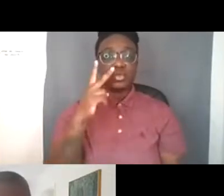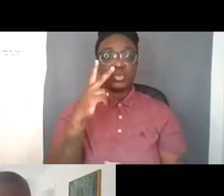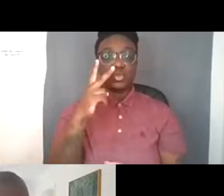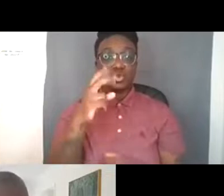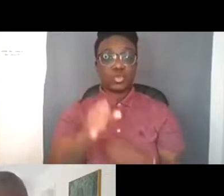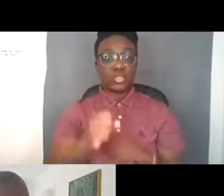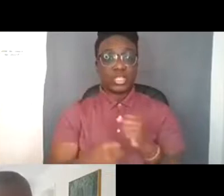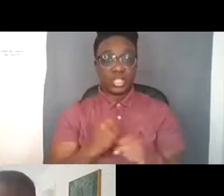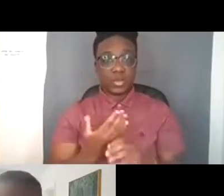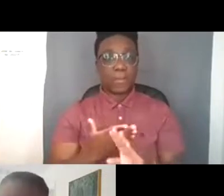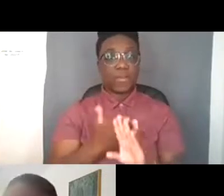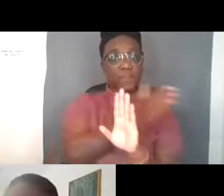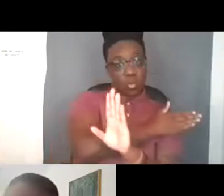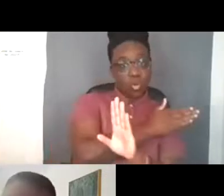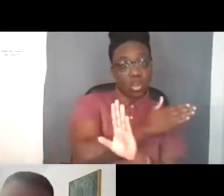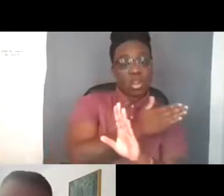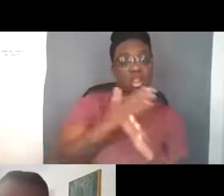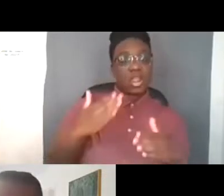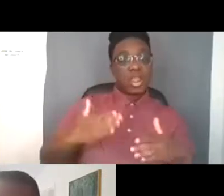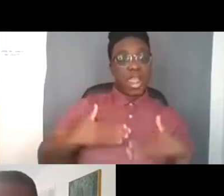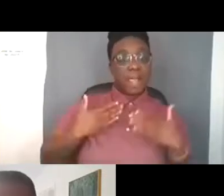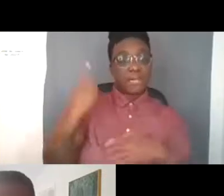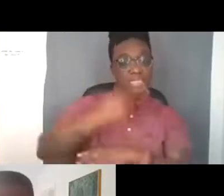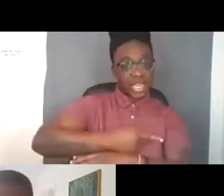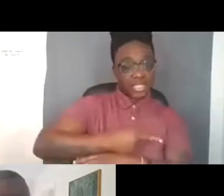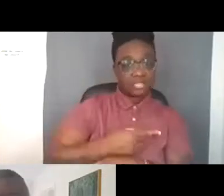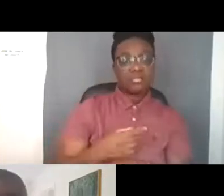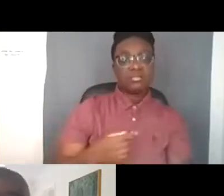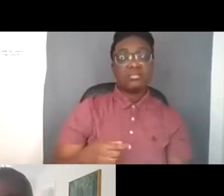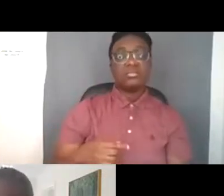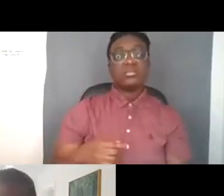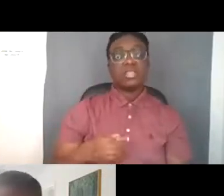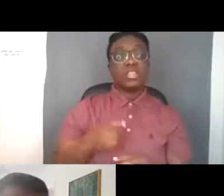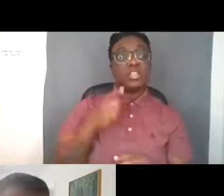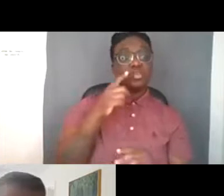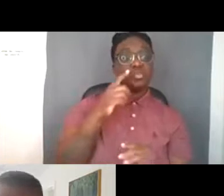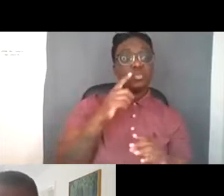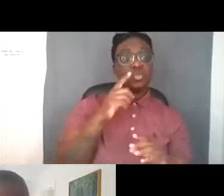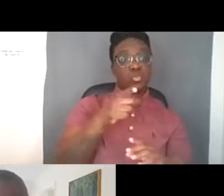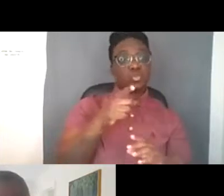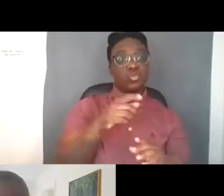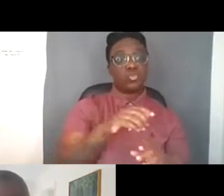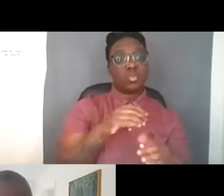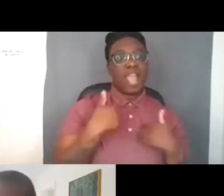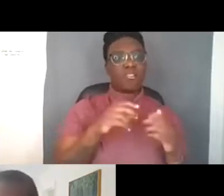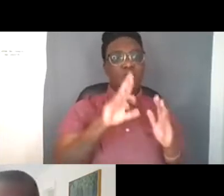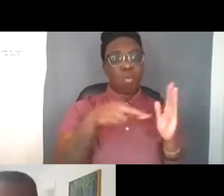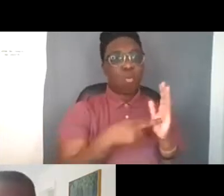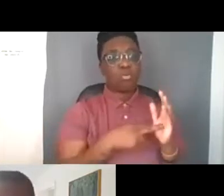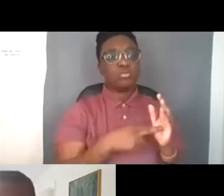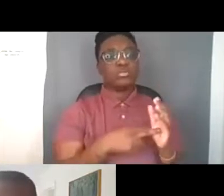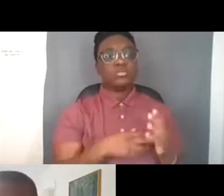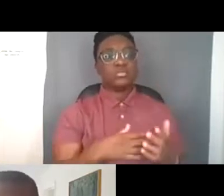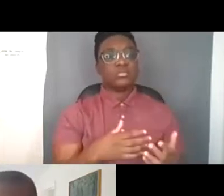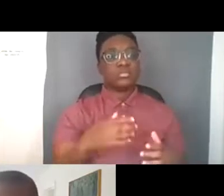premiered in 1974, you appeared as Mrs. C on Love American Style. Did you know at that time that Happy